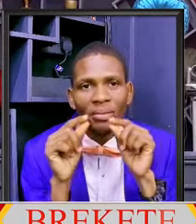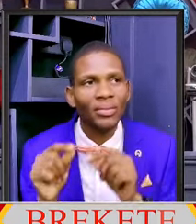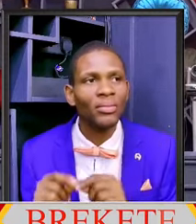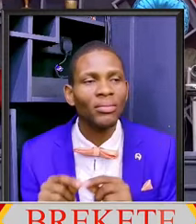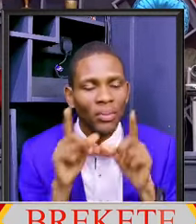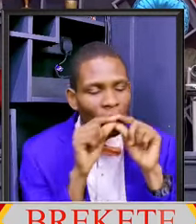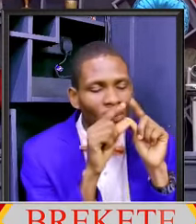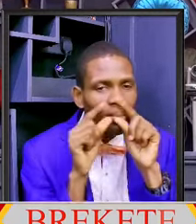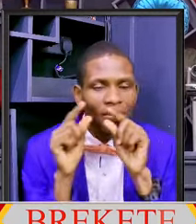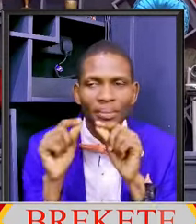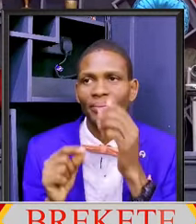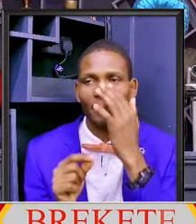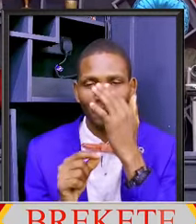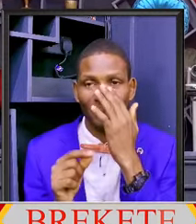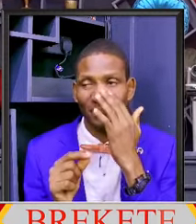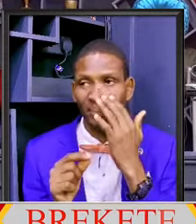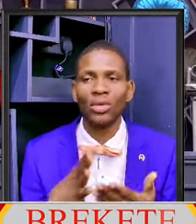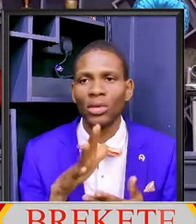gossip.